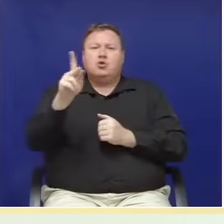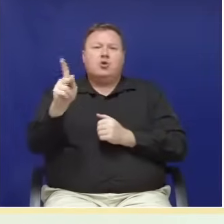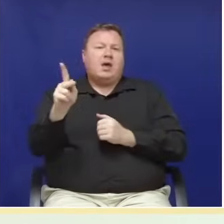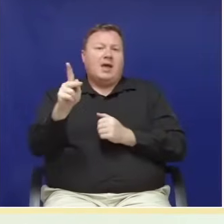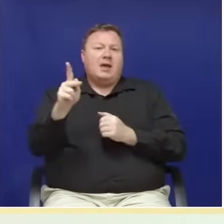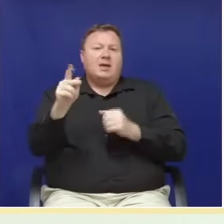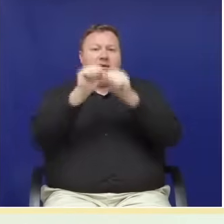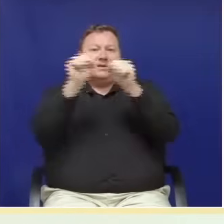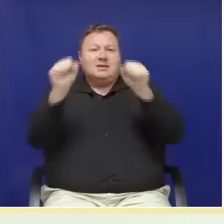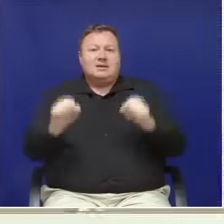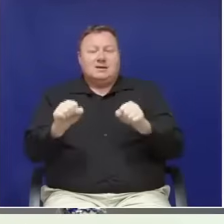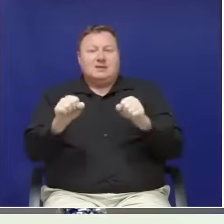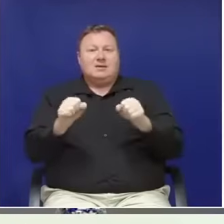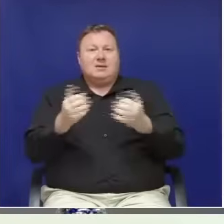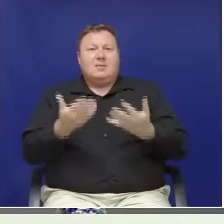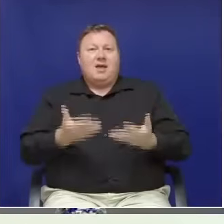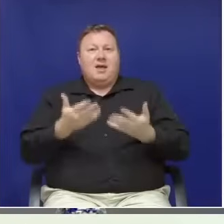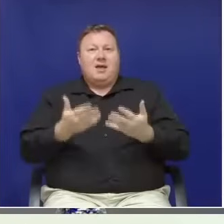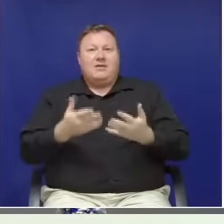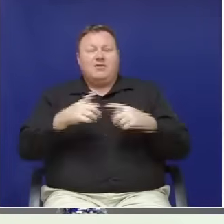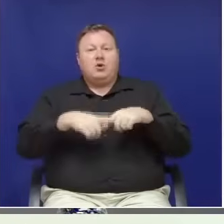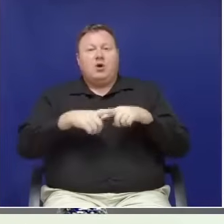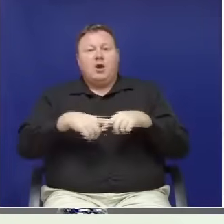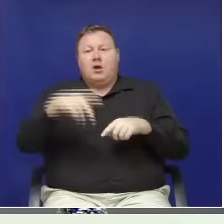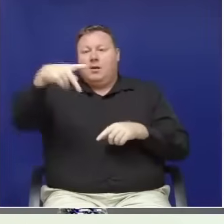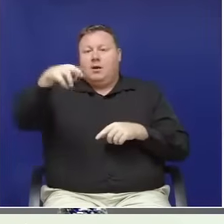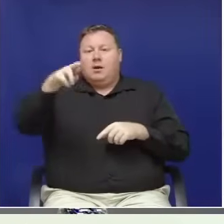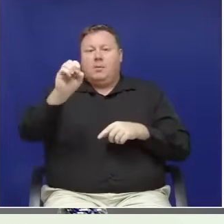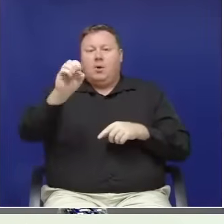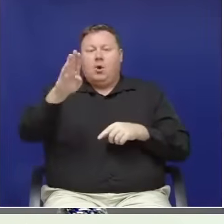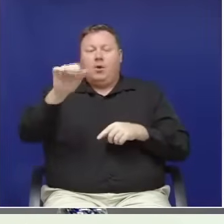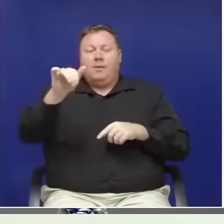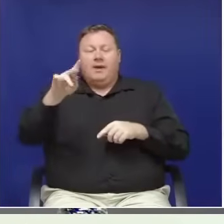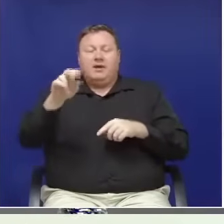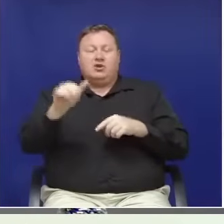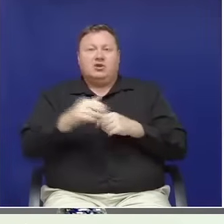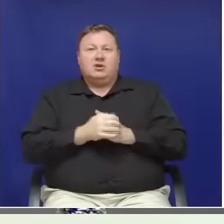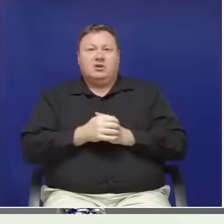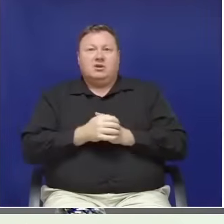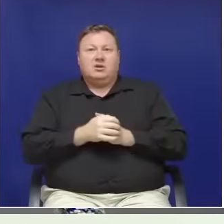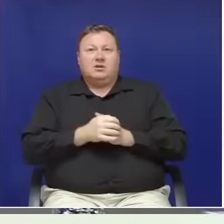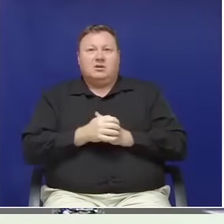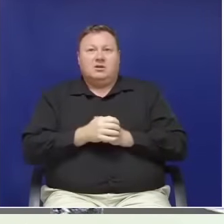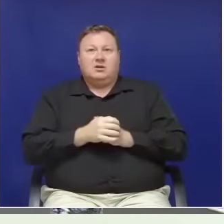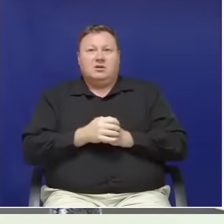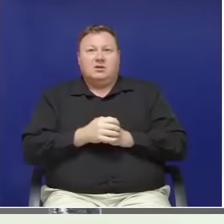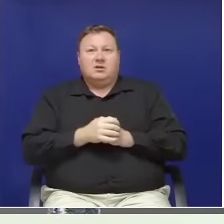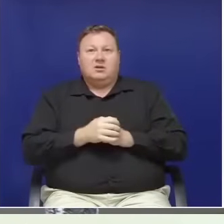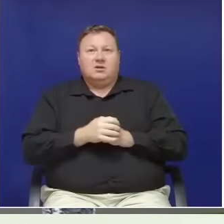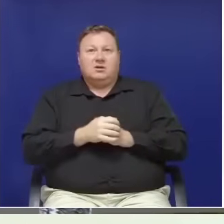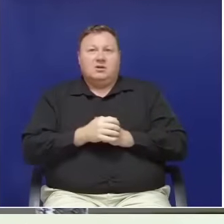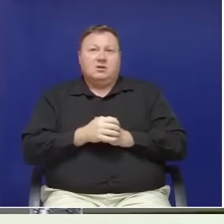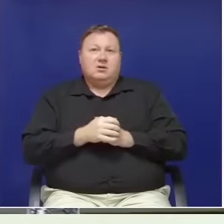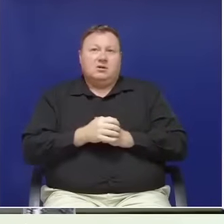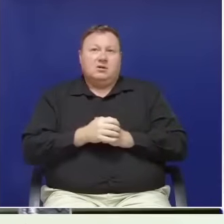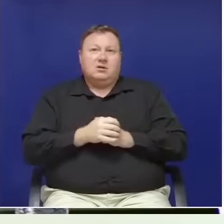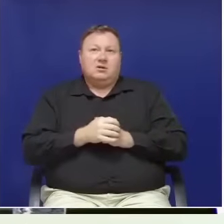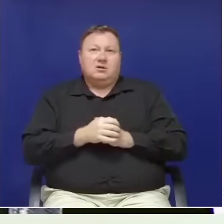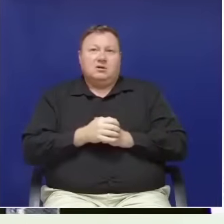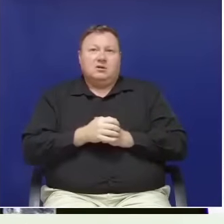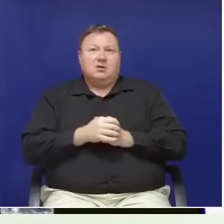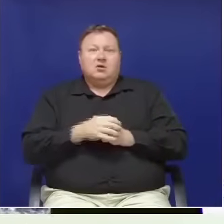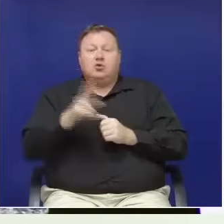on probation. They have 89,000 incarcerated people versus 246,000 on